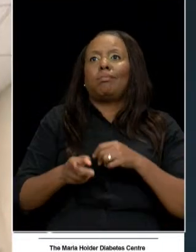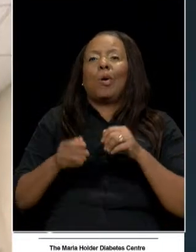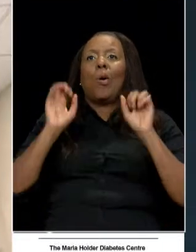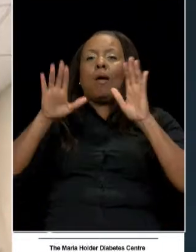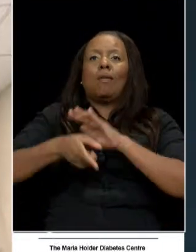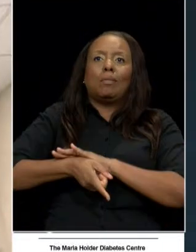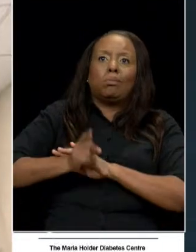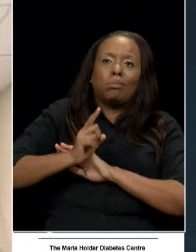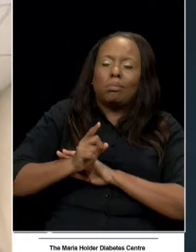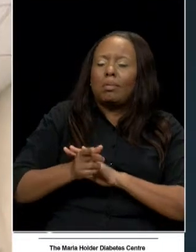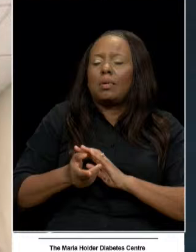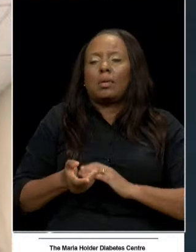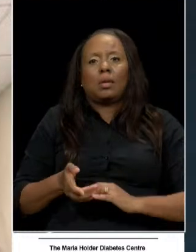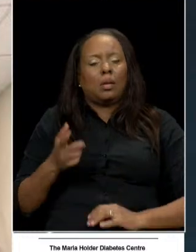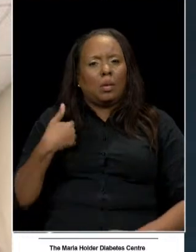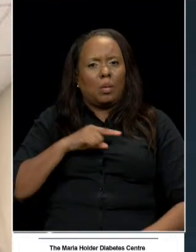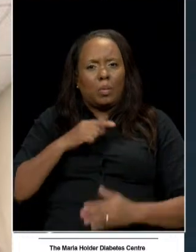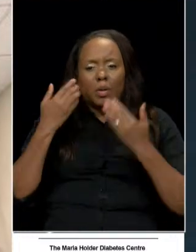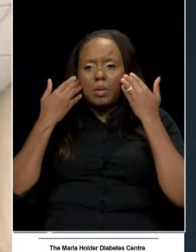they're